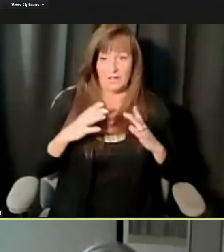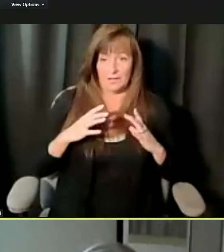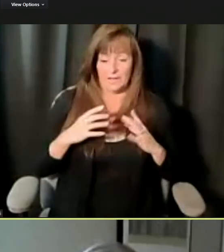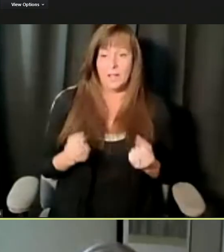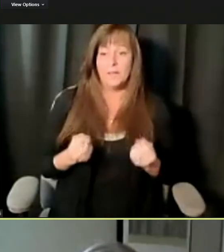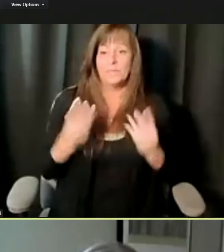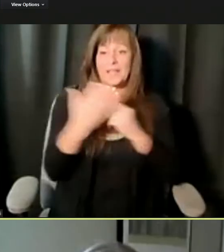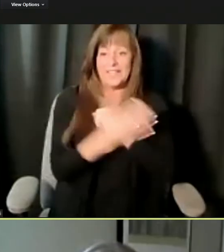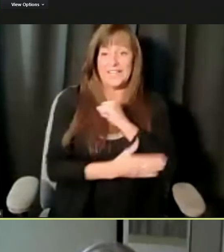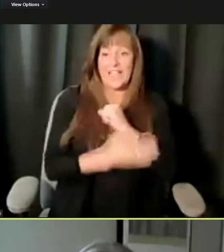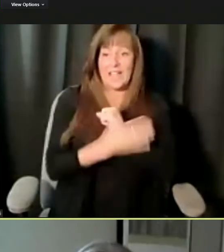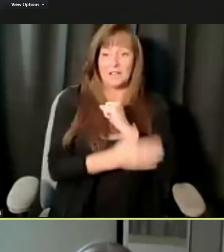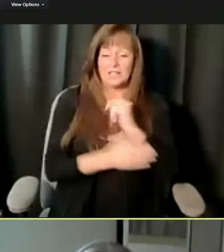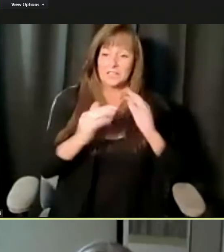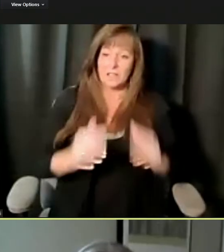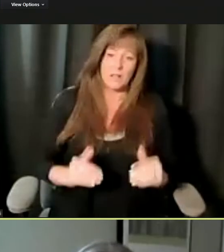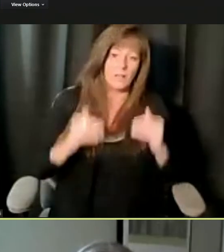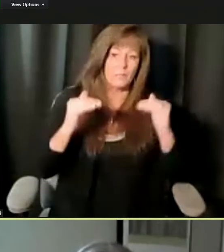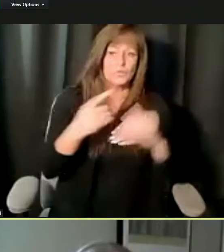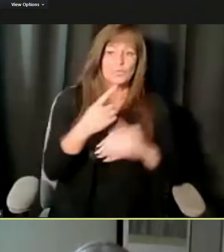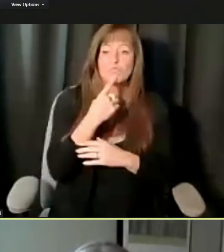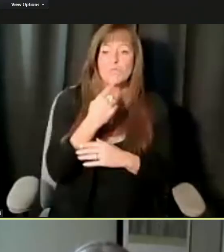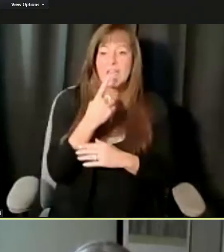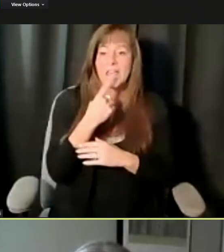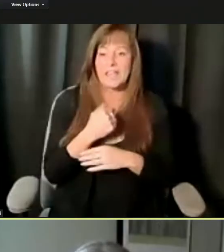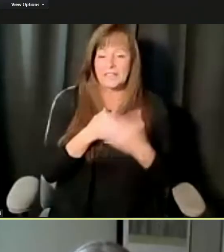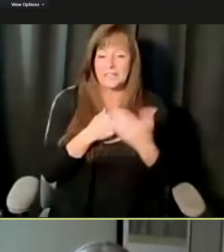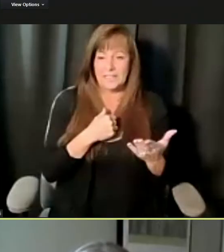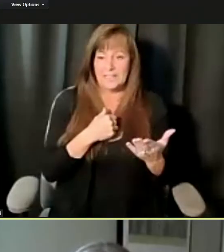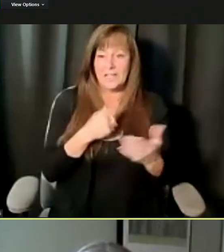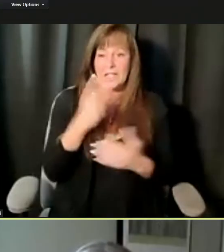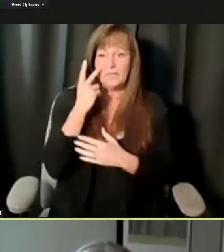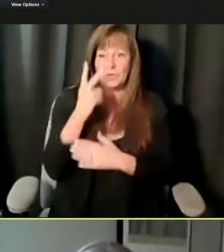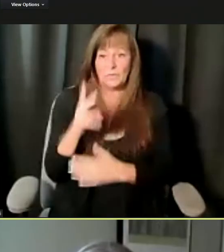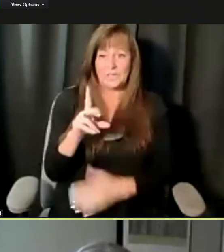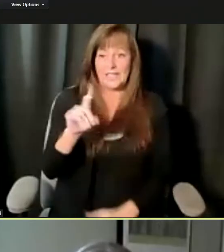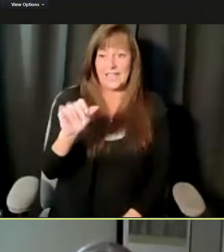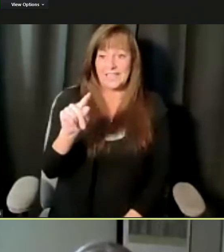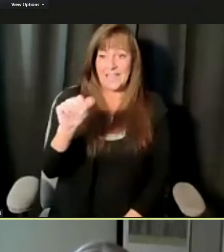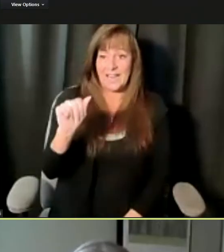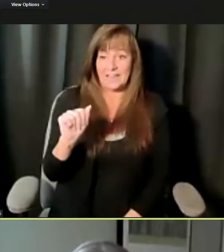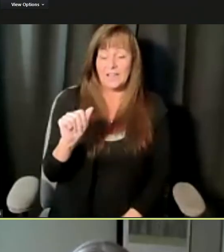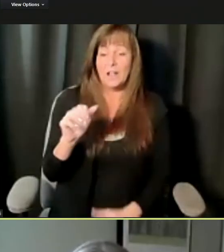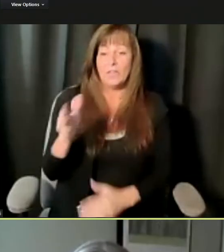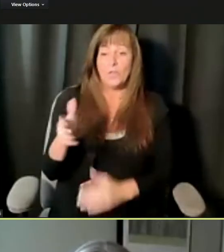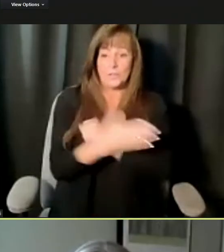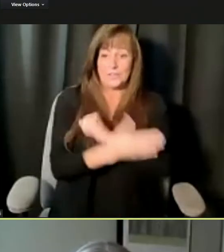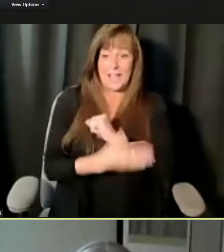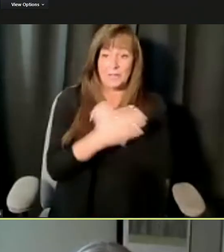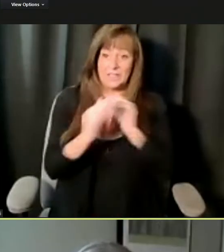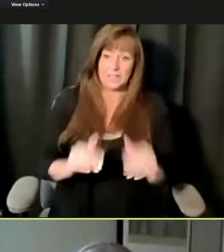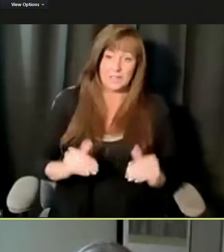moved to the red on the dial. If you look at data specifically for those counties that moved to red, you can see a clear